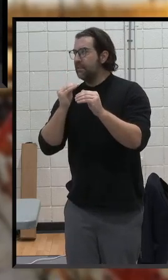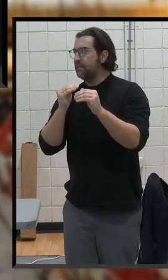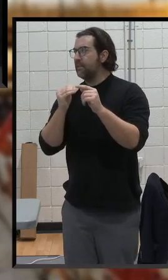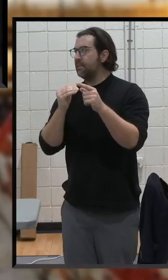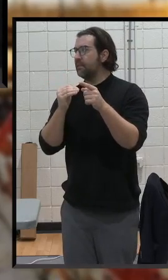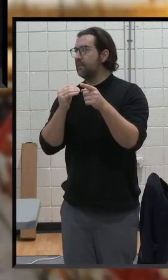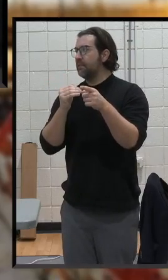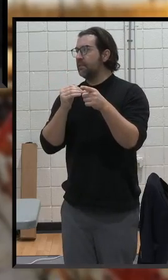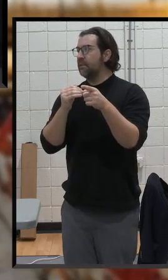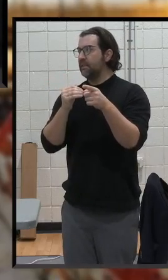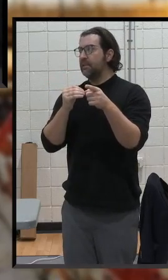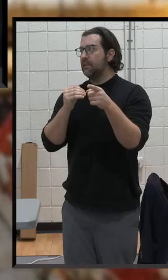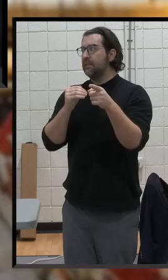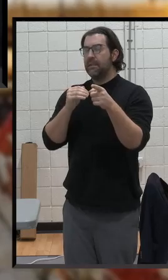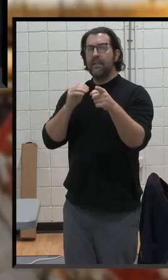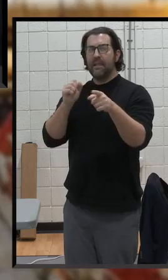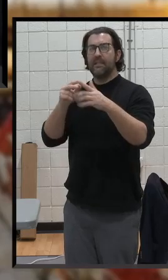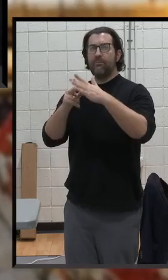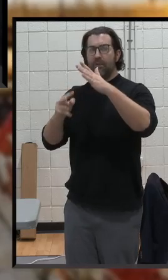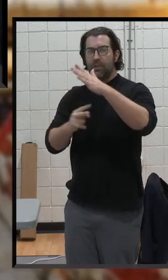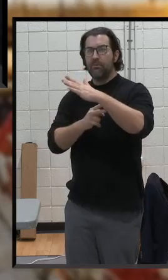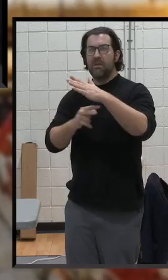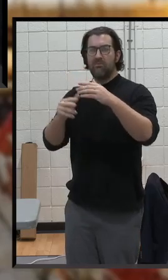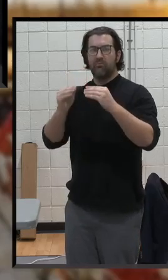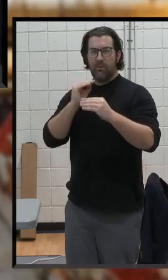Correct. Right. The bridge will be repaired.